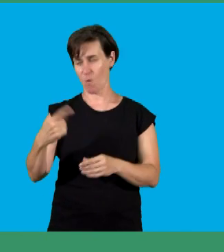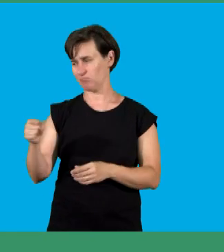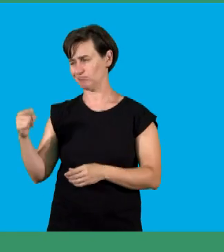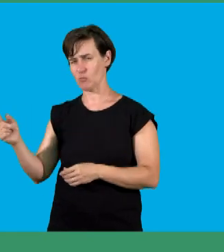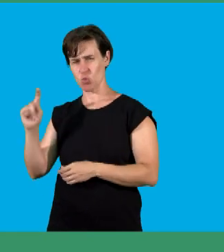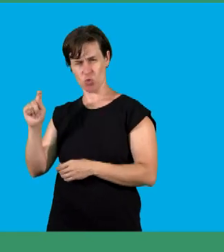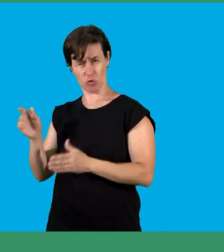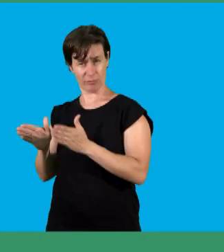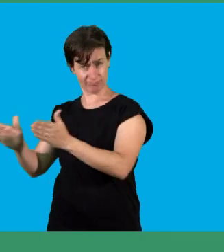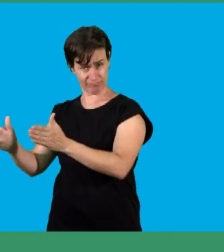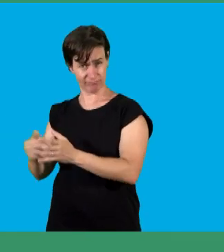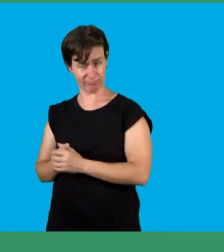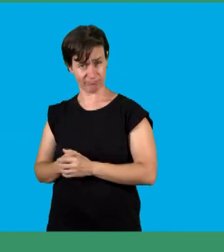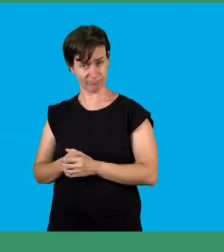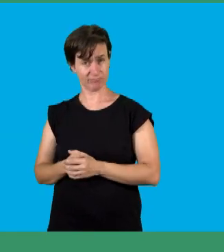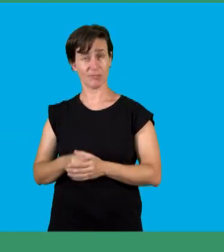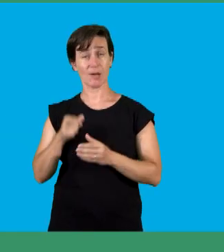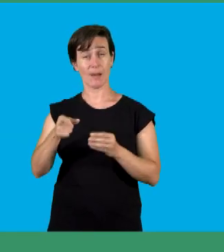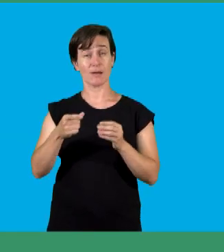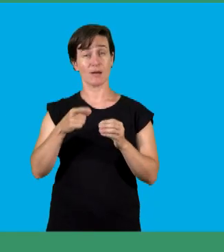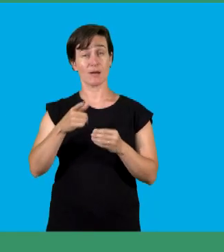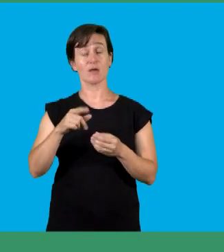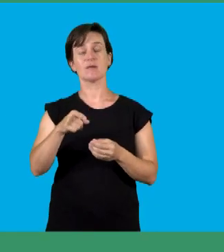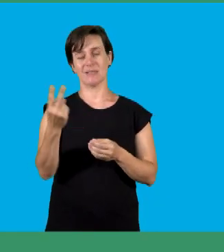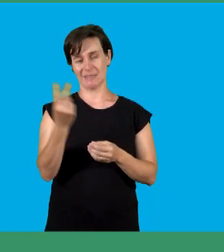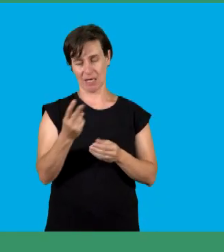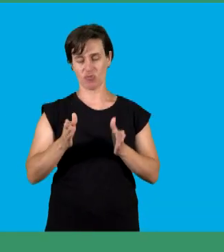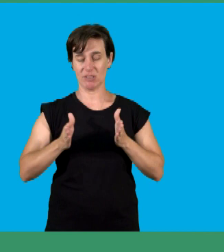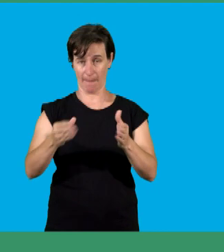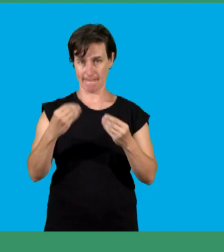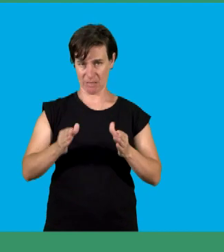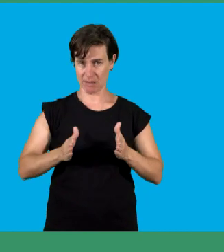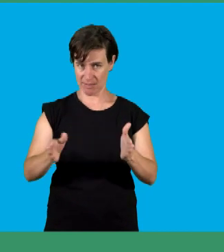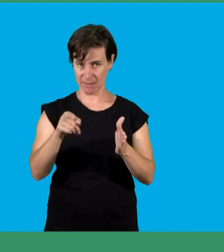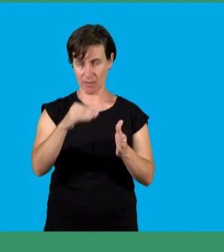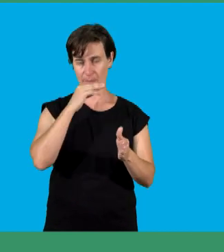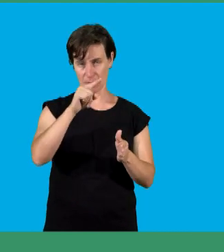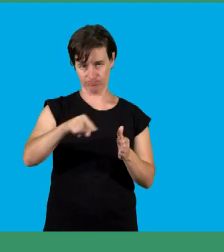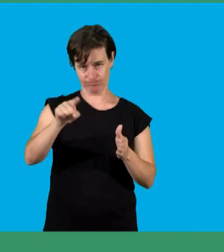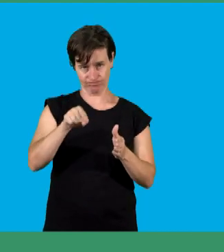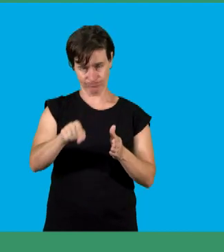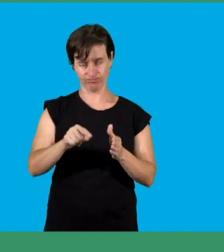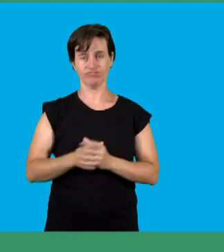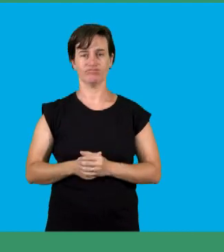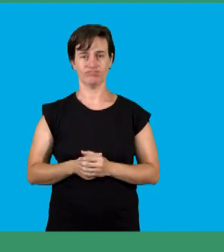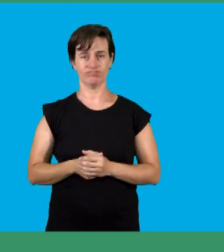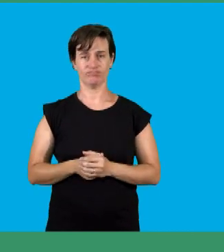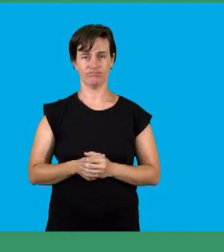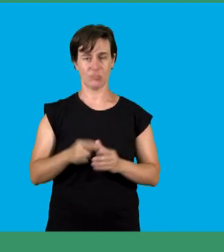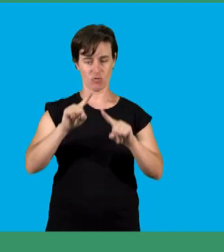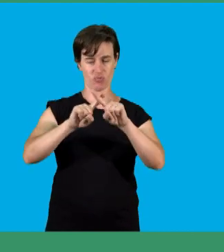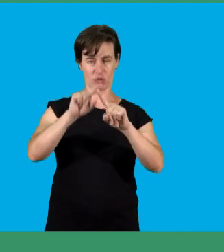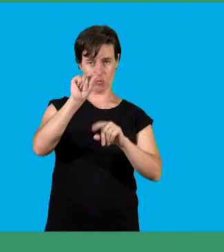tertiary? It is manufactured in the secondary sector. So we'll put a cross under the